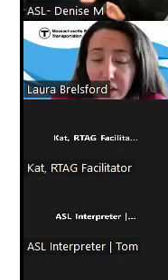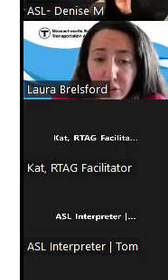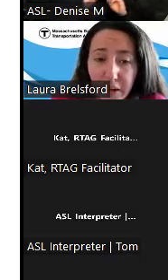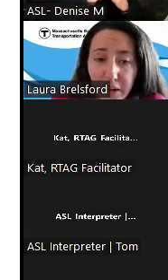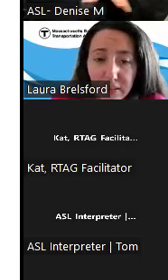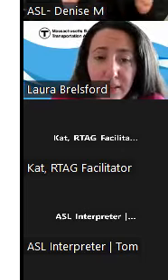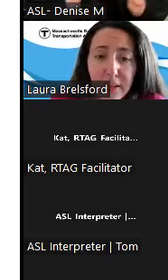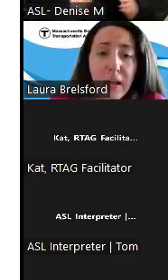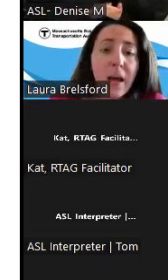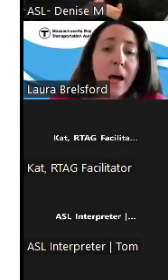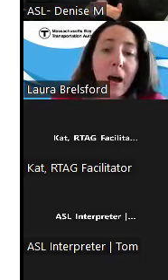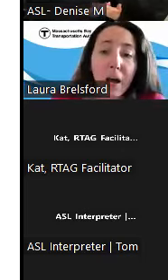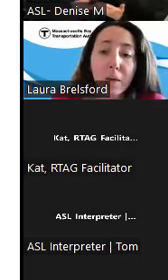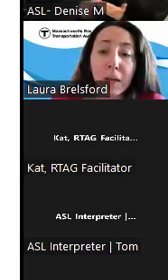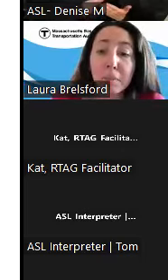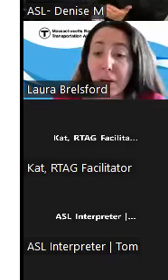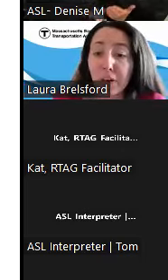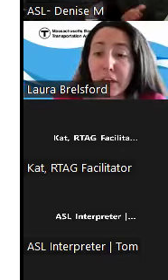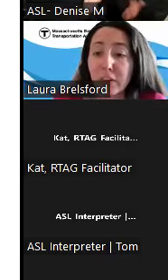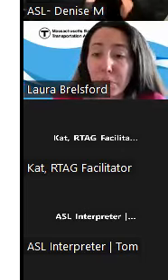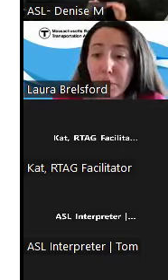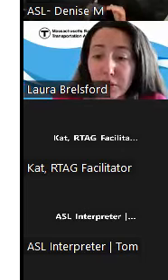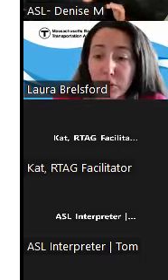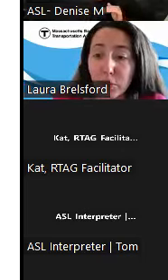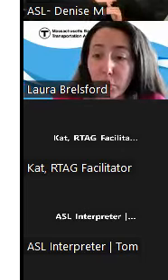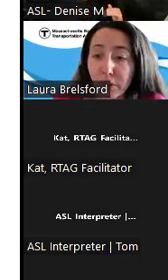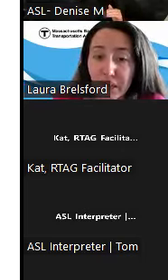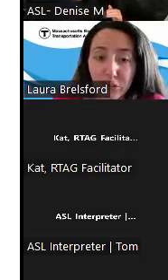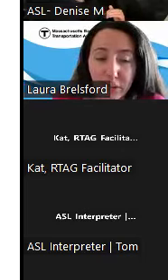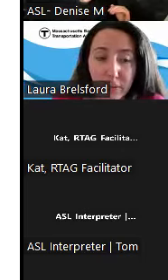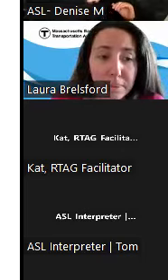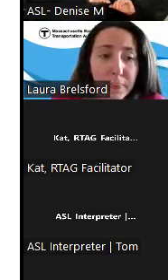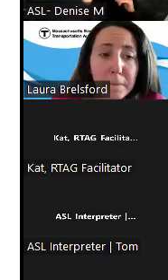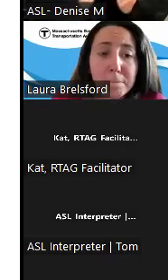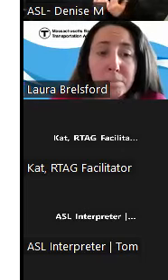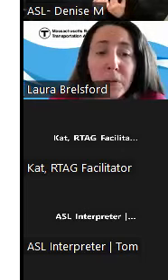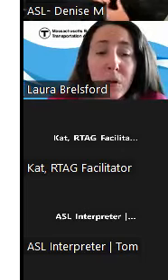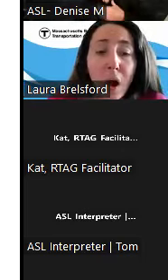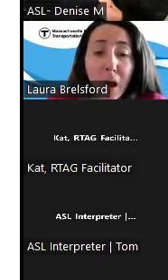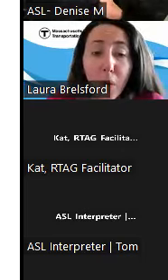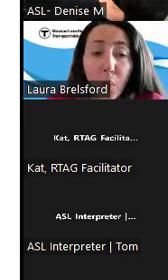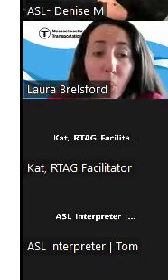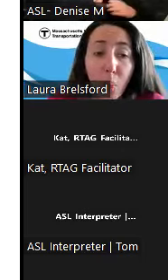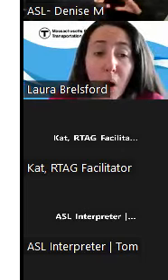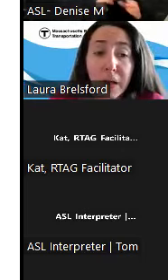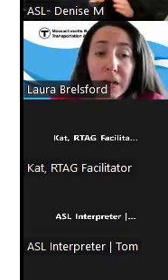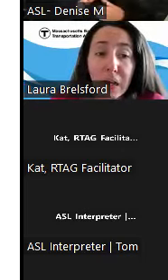cleaning contract, and better interdepartmental coordination.